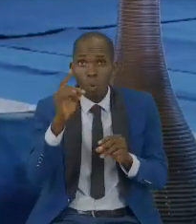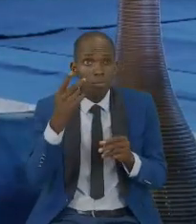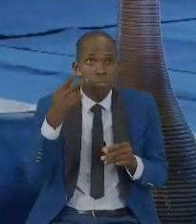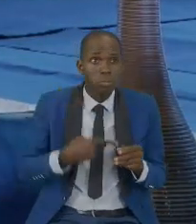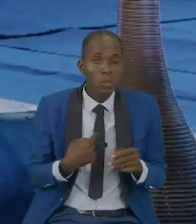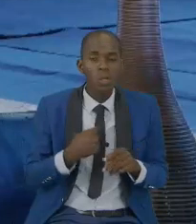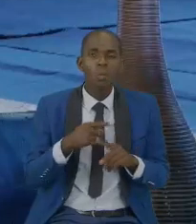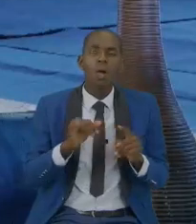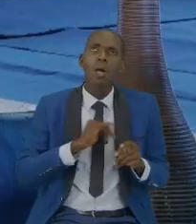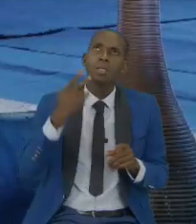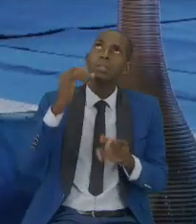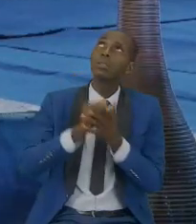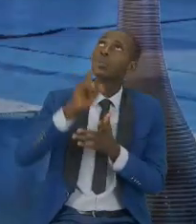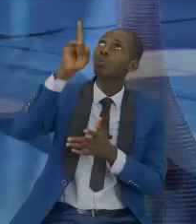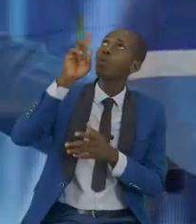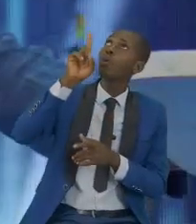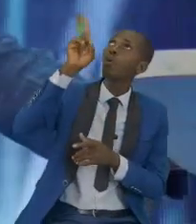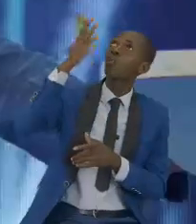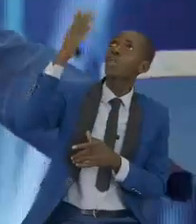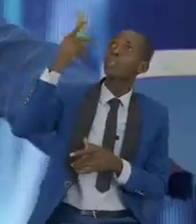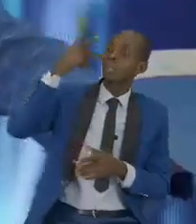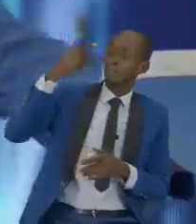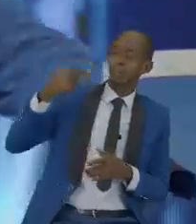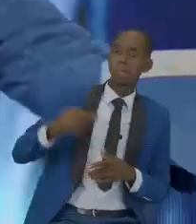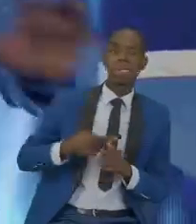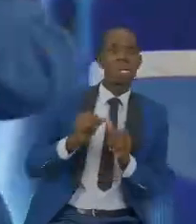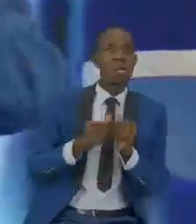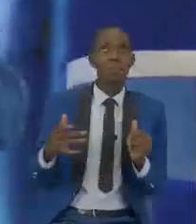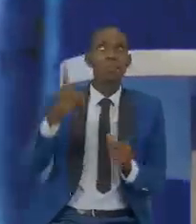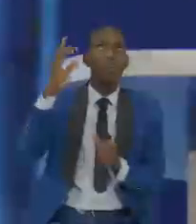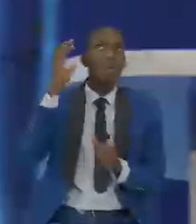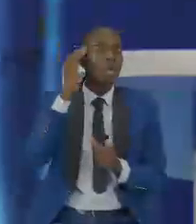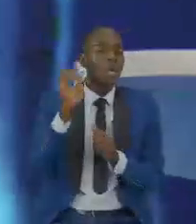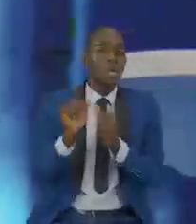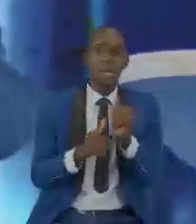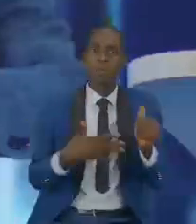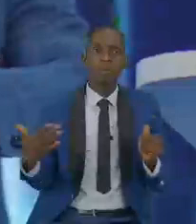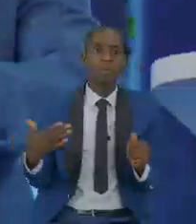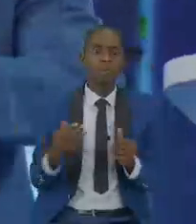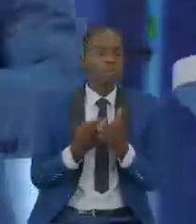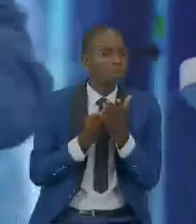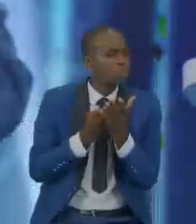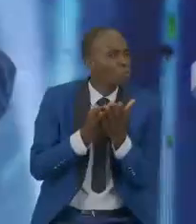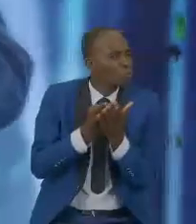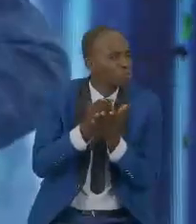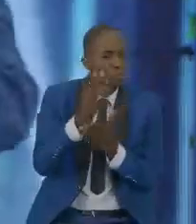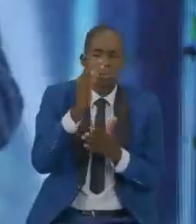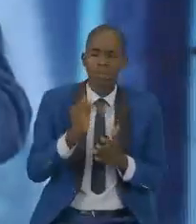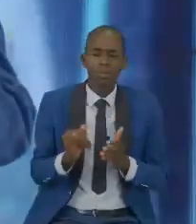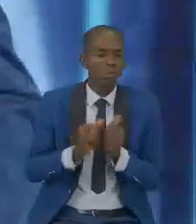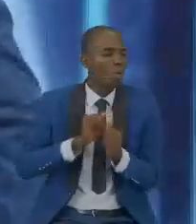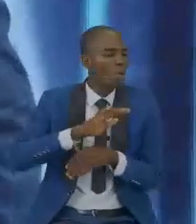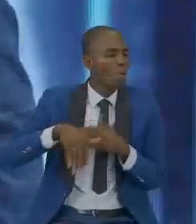that you up there, you see everything down below here. Truly, honestly, wholeheartedly, from